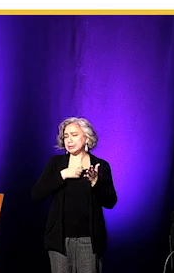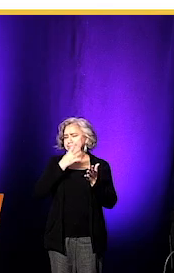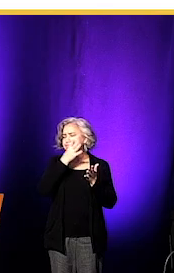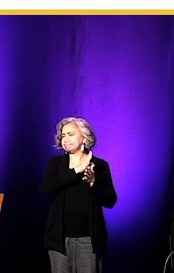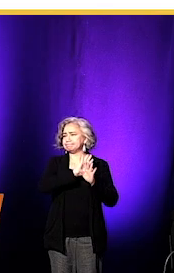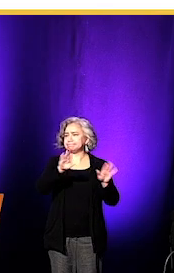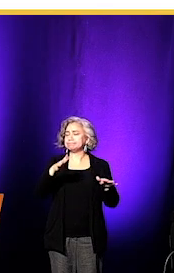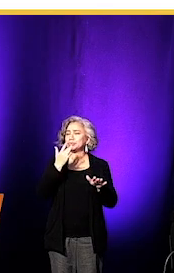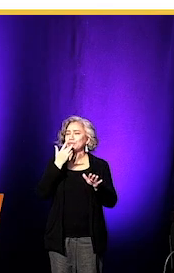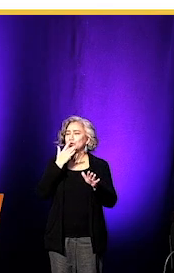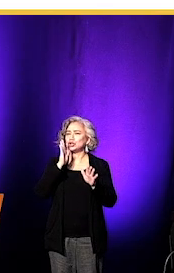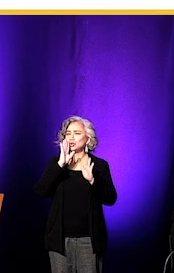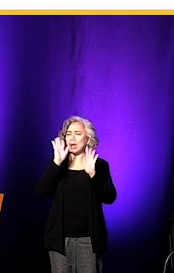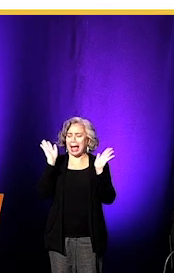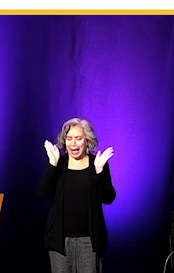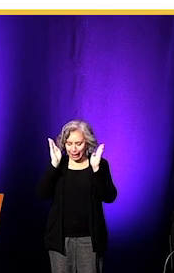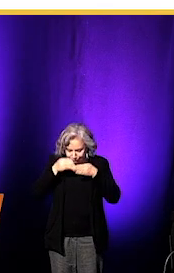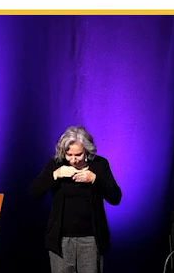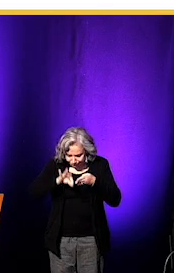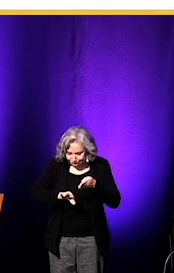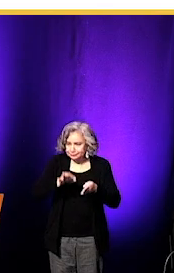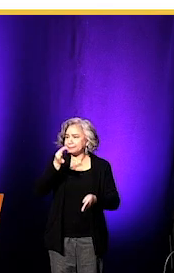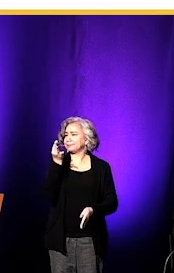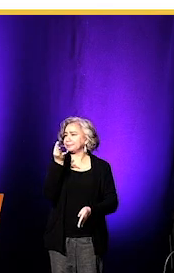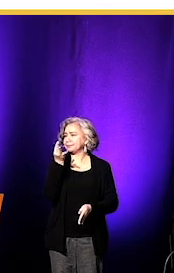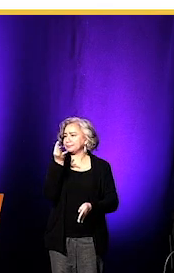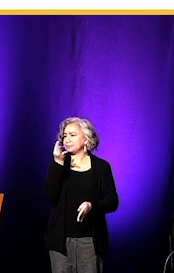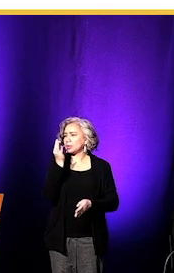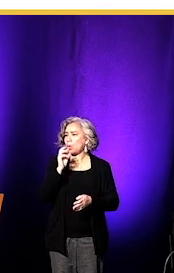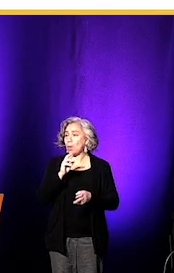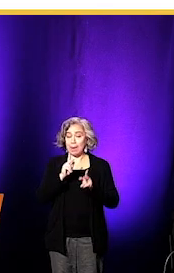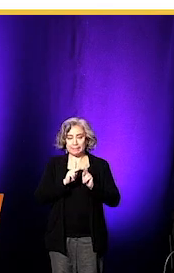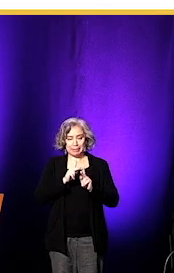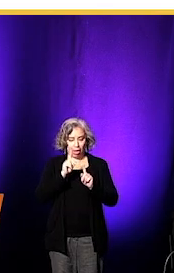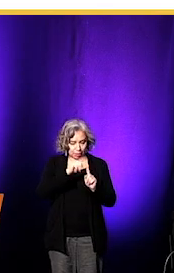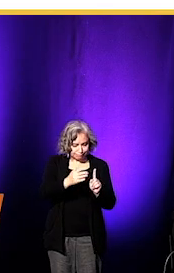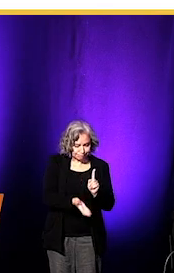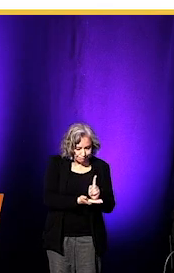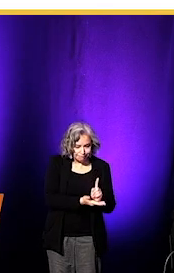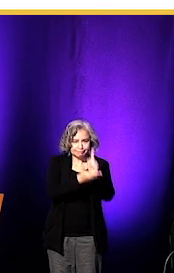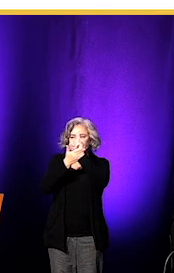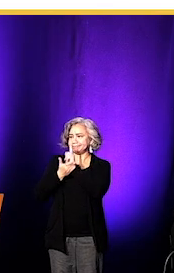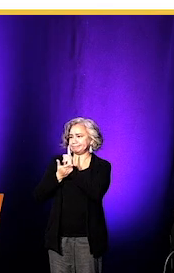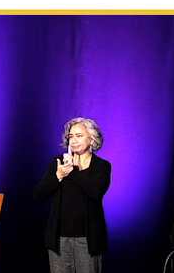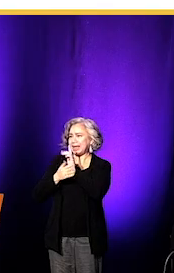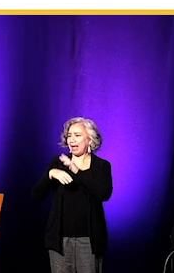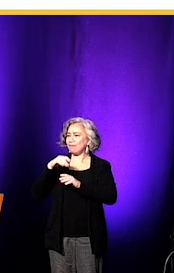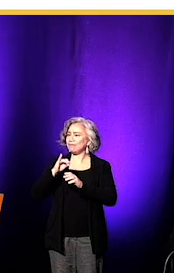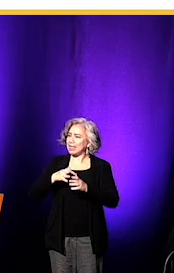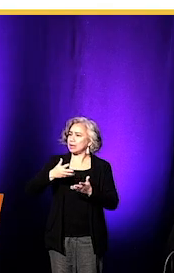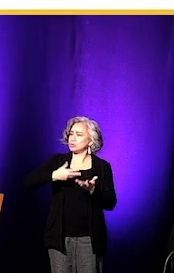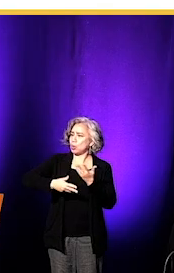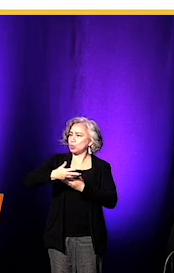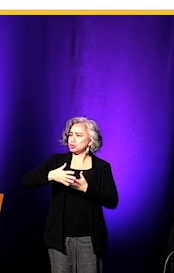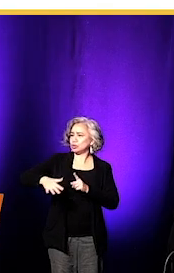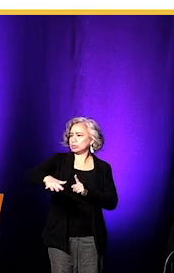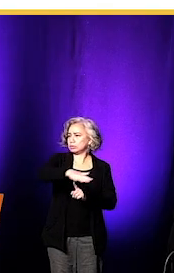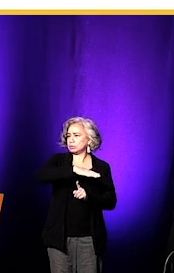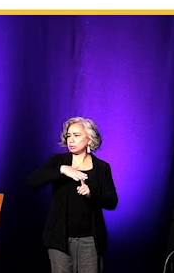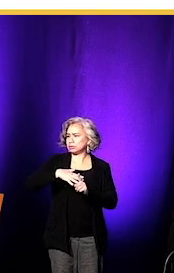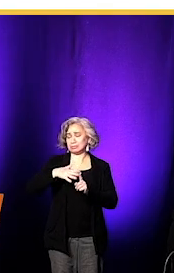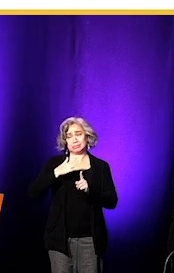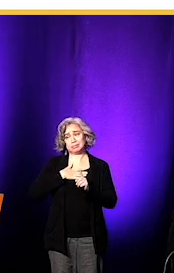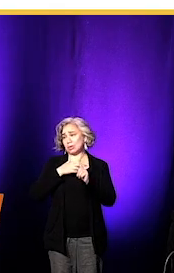units or approaches that separate people from the social situation of development. My goal is to discuss why mutual